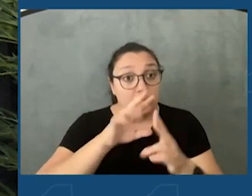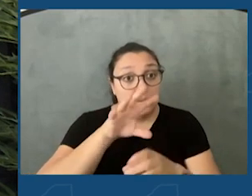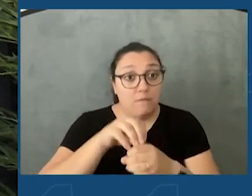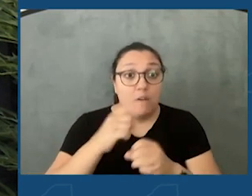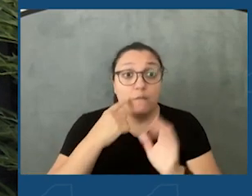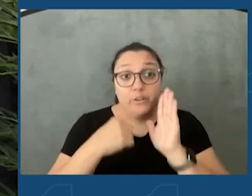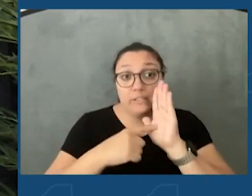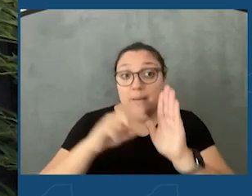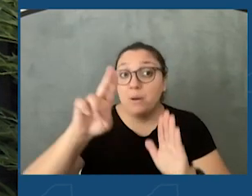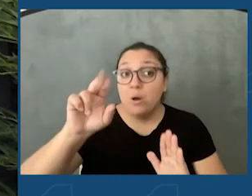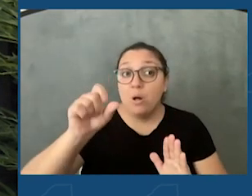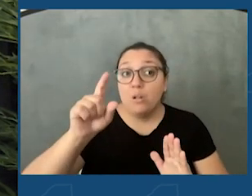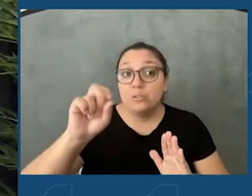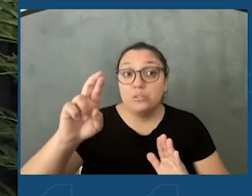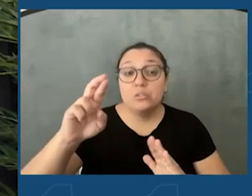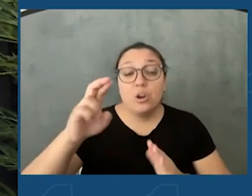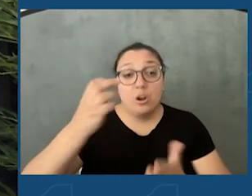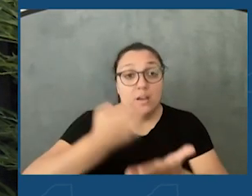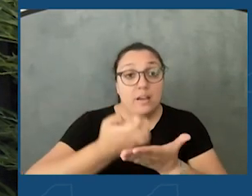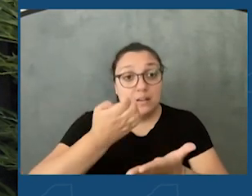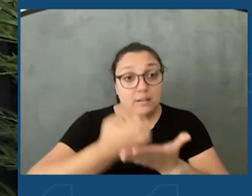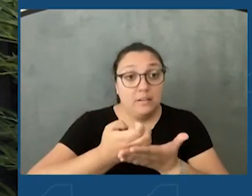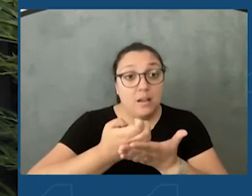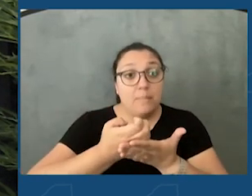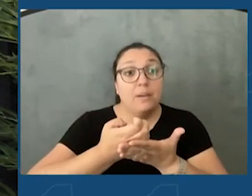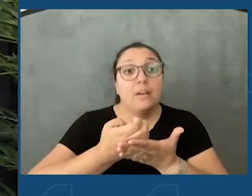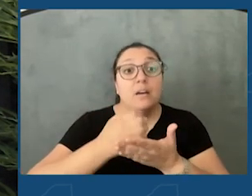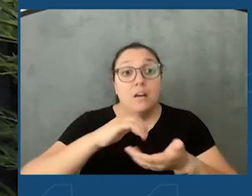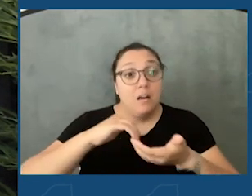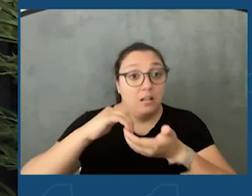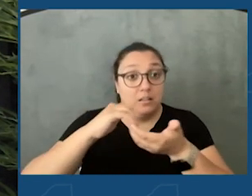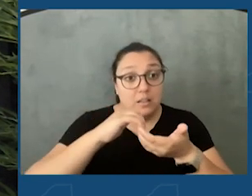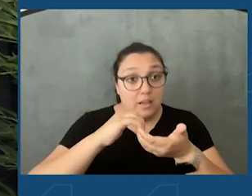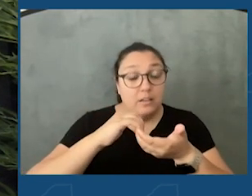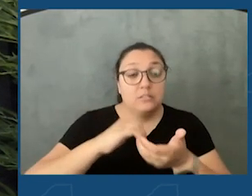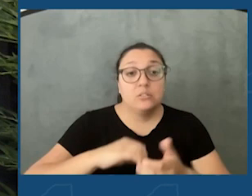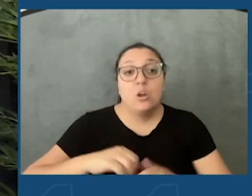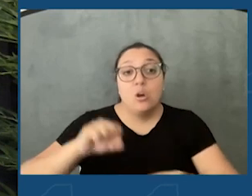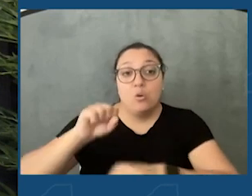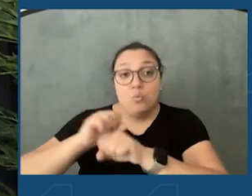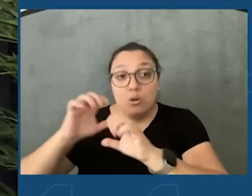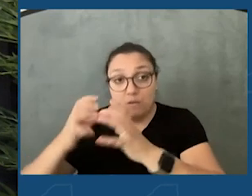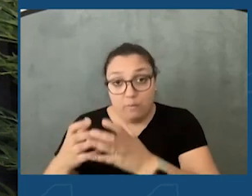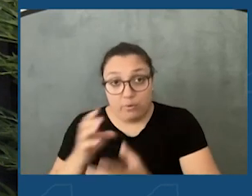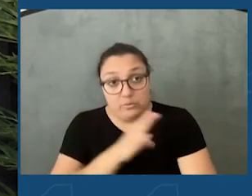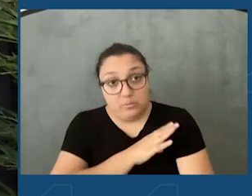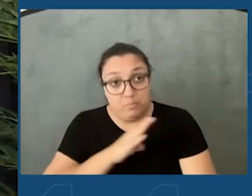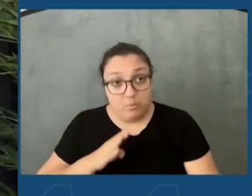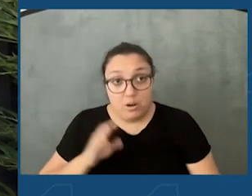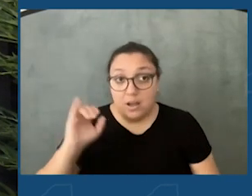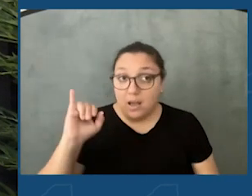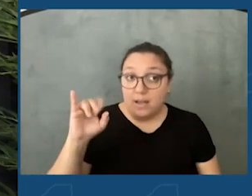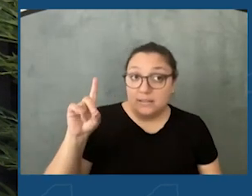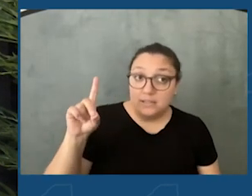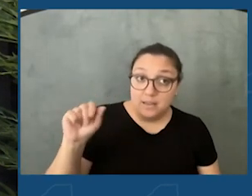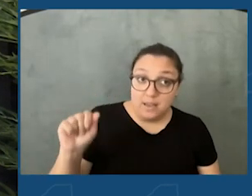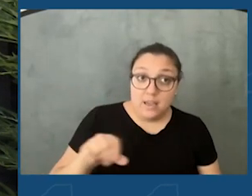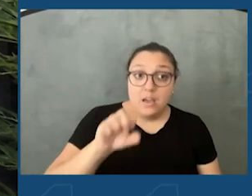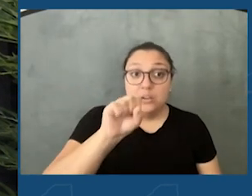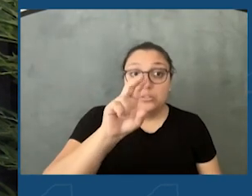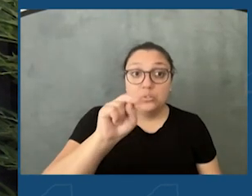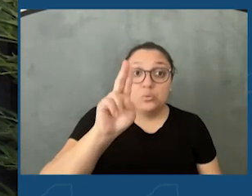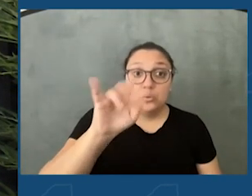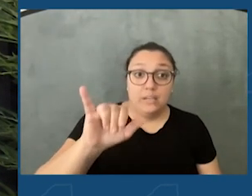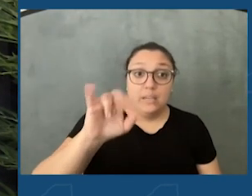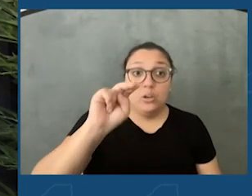County Economic Development Alliance, Ulster County Workforce Development Board, Ulster County IDA, SUNY New Paltz, SUNY Ulster,